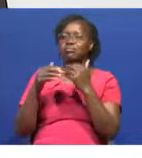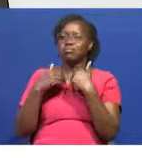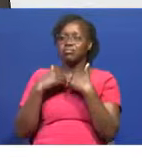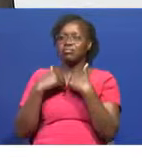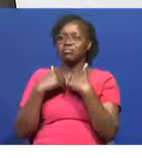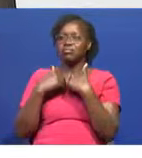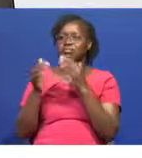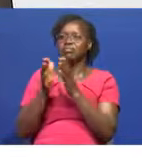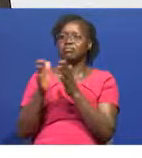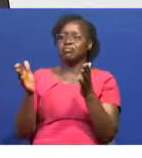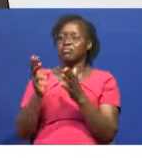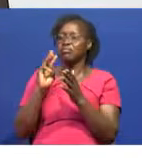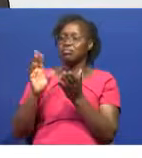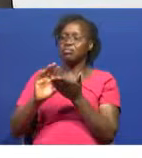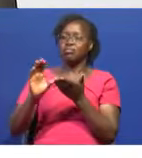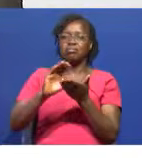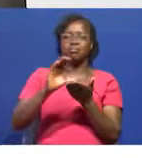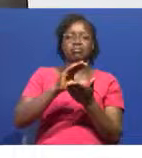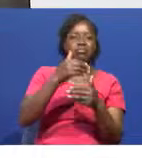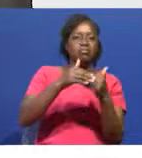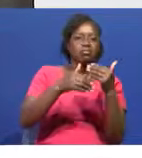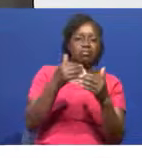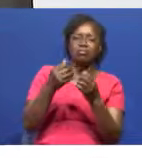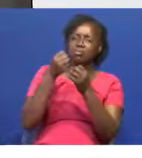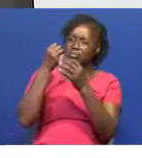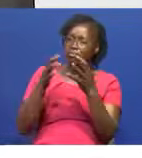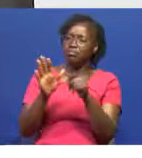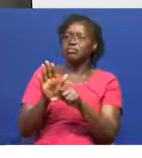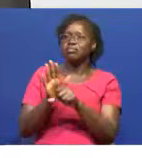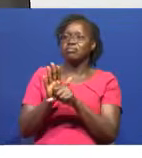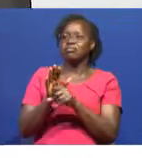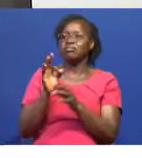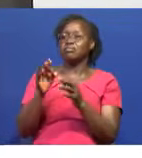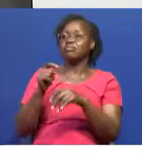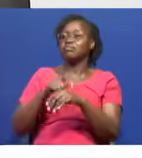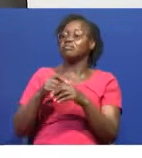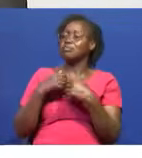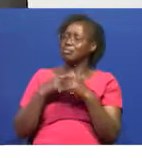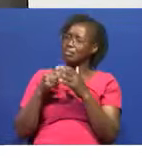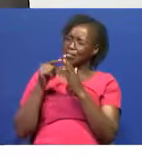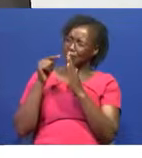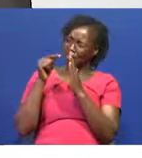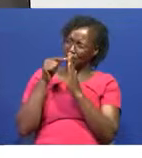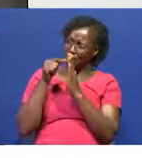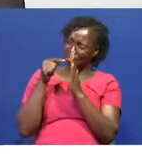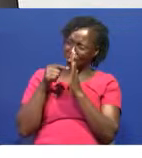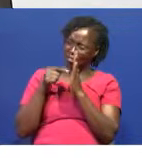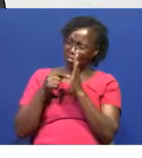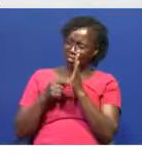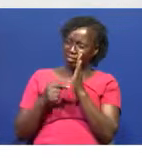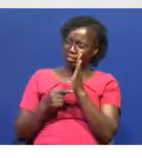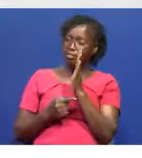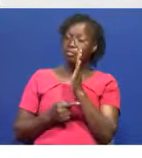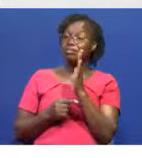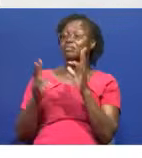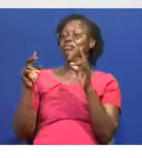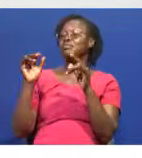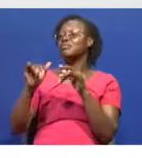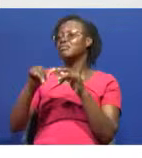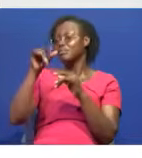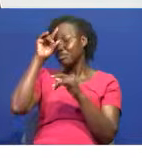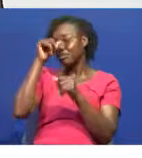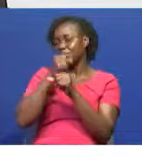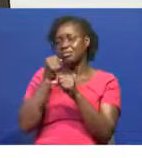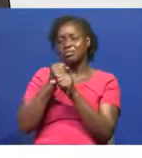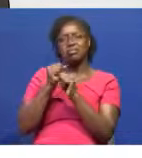also have expanded water supply for infrastructures. We have so many of them. If I had time, I would go through a number of issues the government is doing,